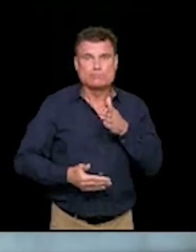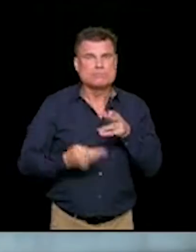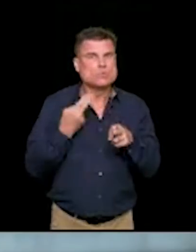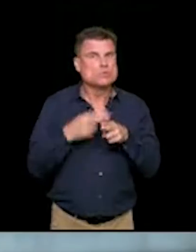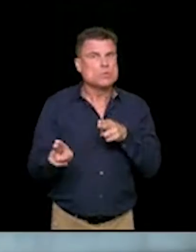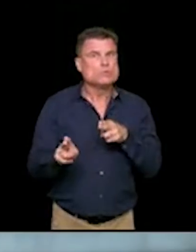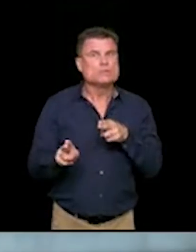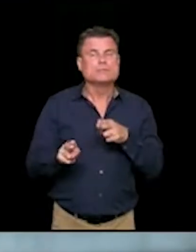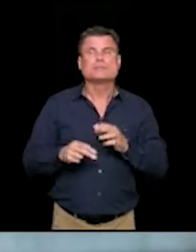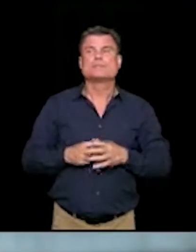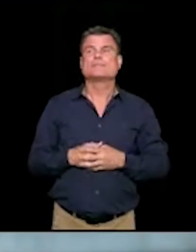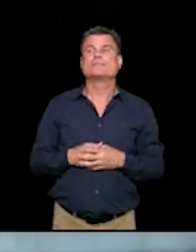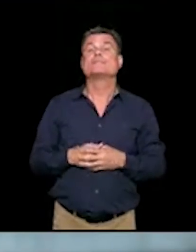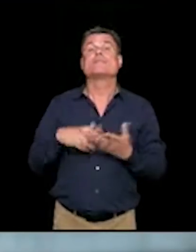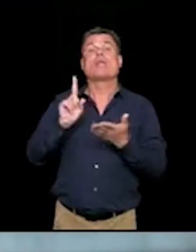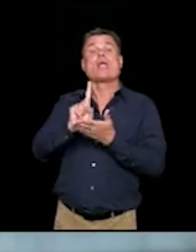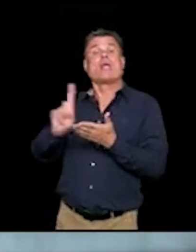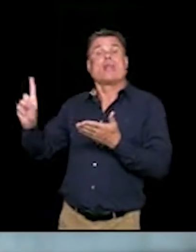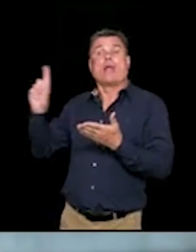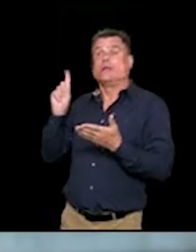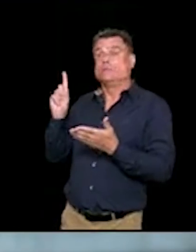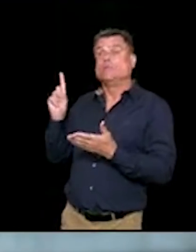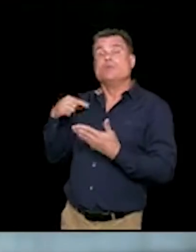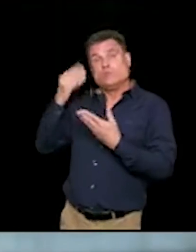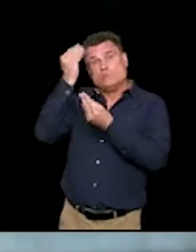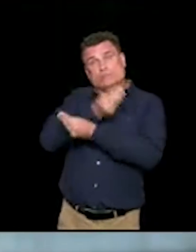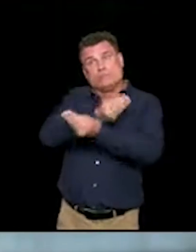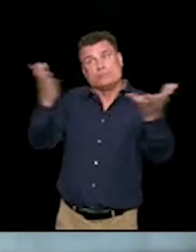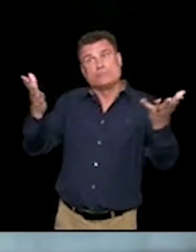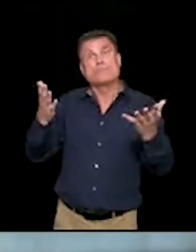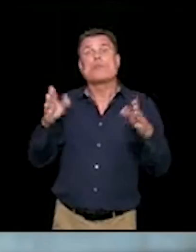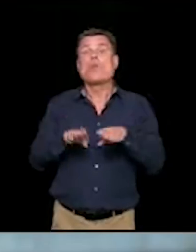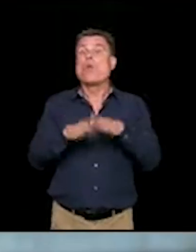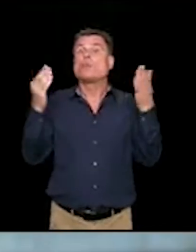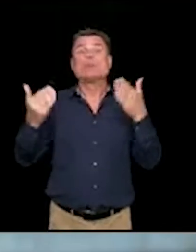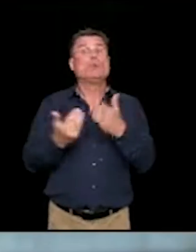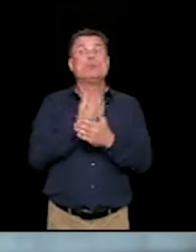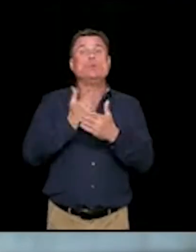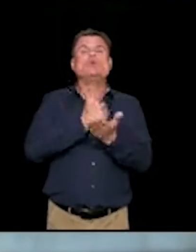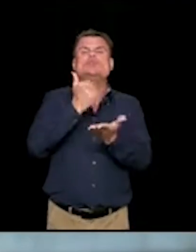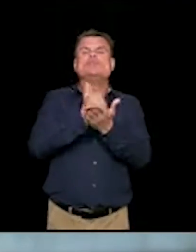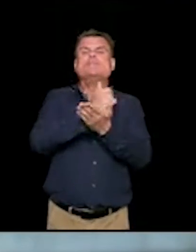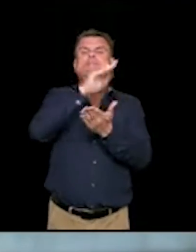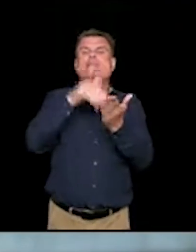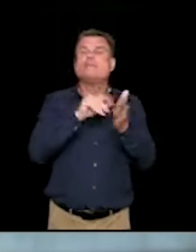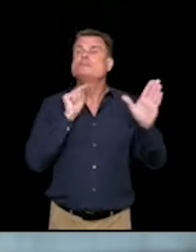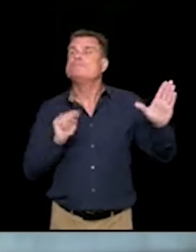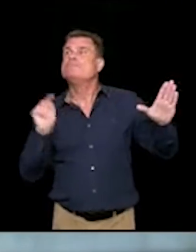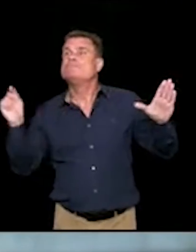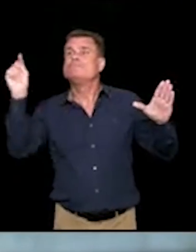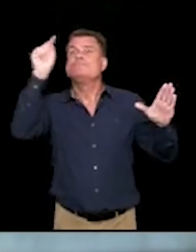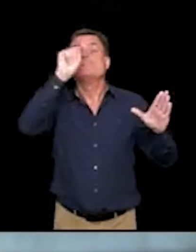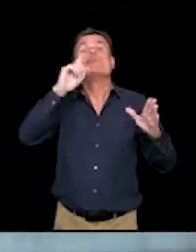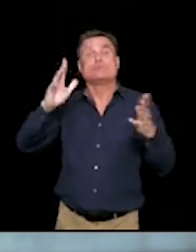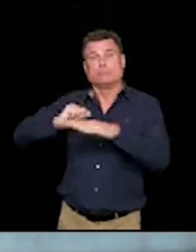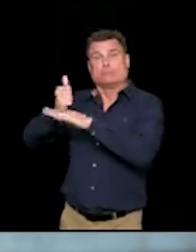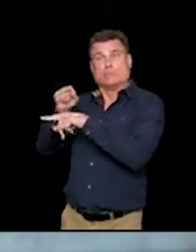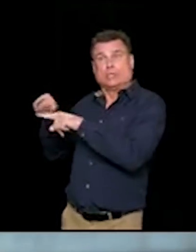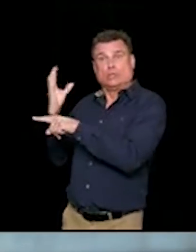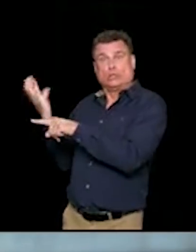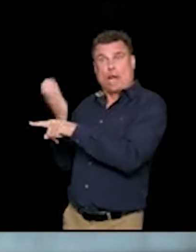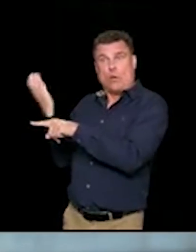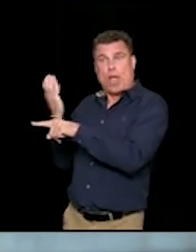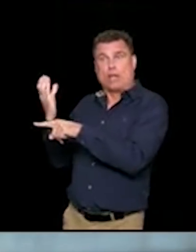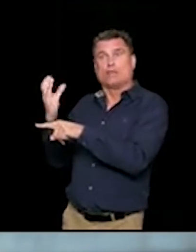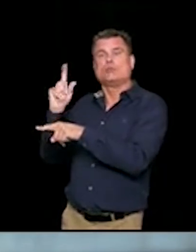Last week, we announced the opening of Traverse, a new 20-bed youth treatment center in Chilliwack. Before that,